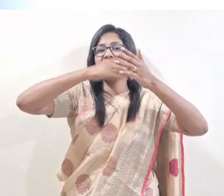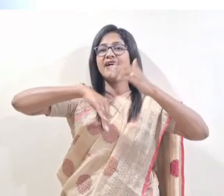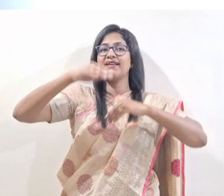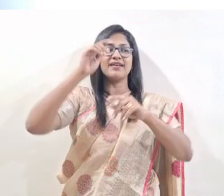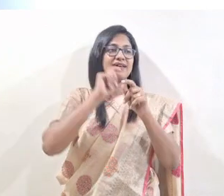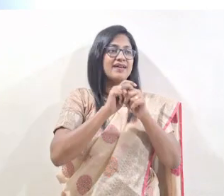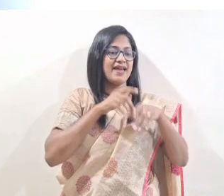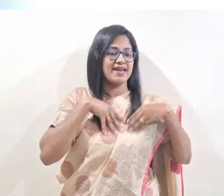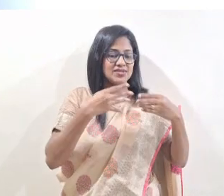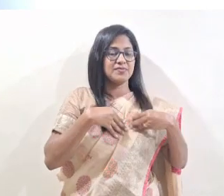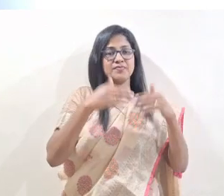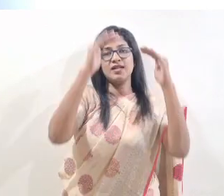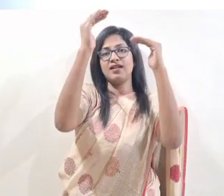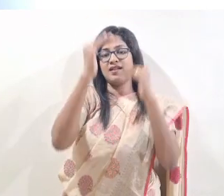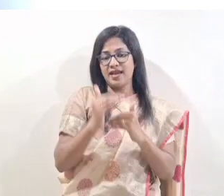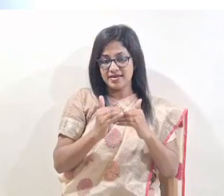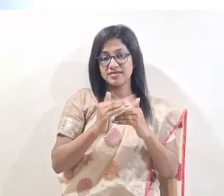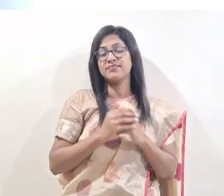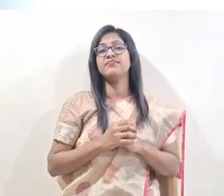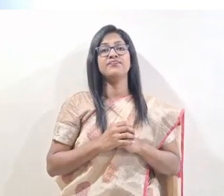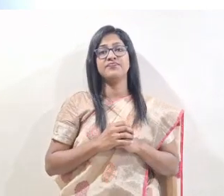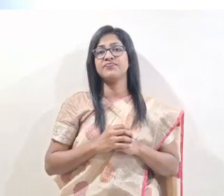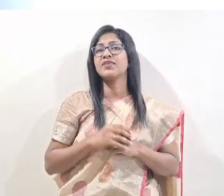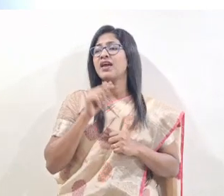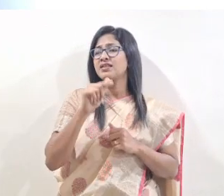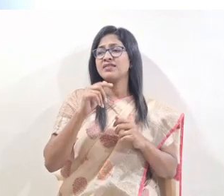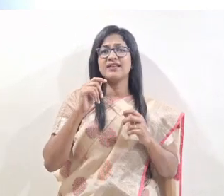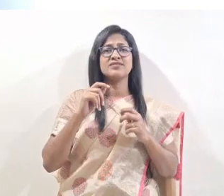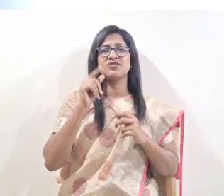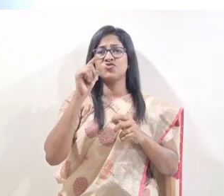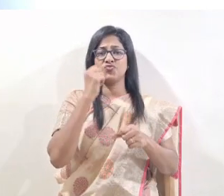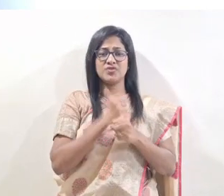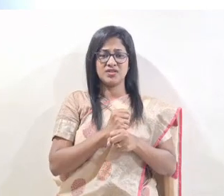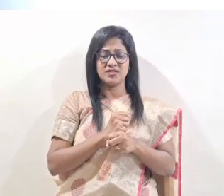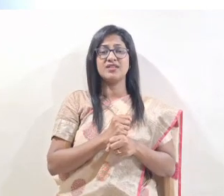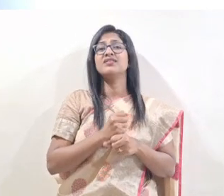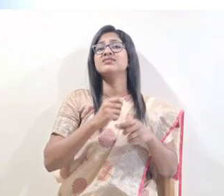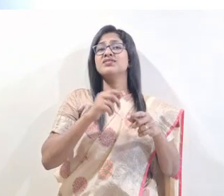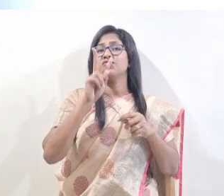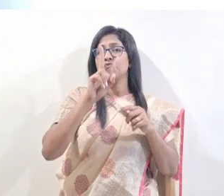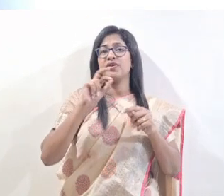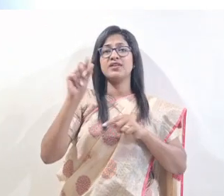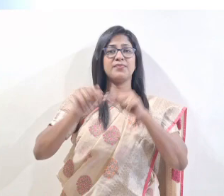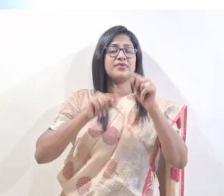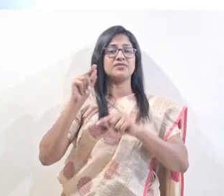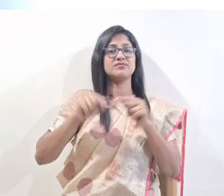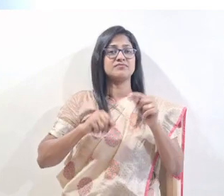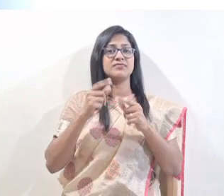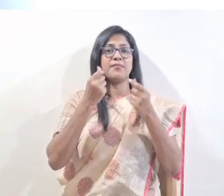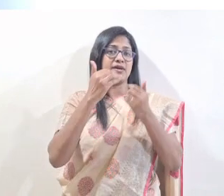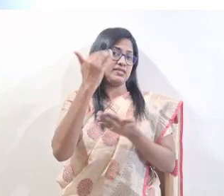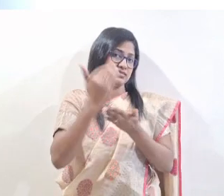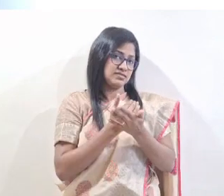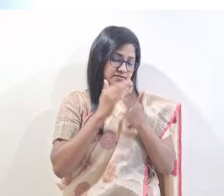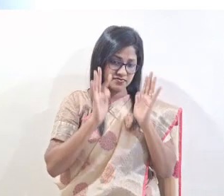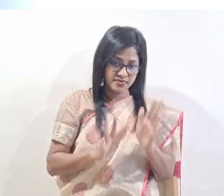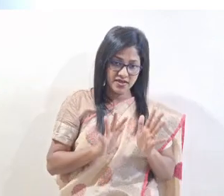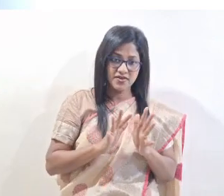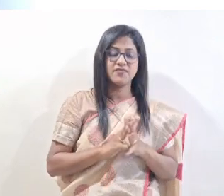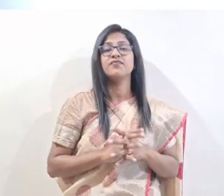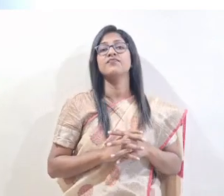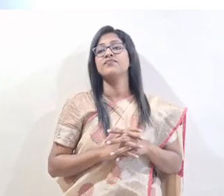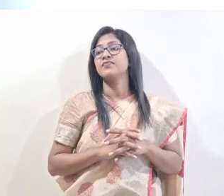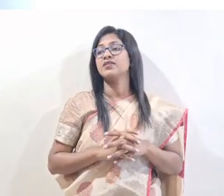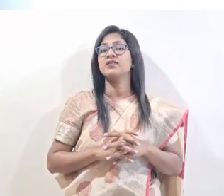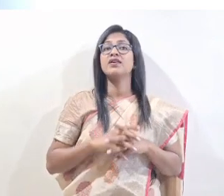things. And the U-girders work out to be 20% more cost effective. The